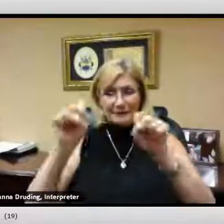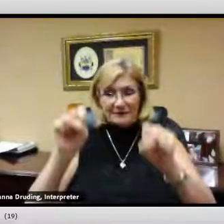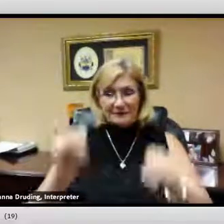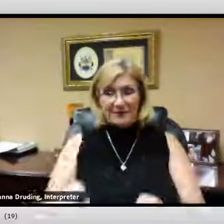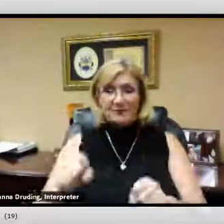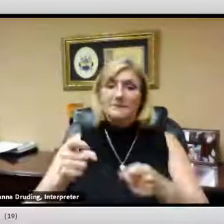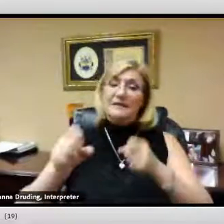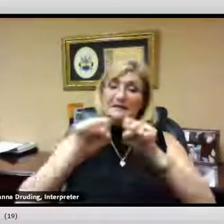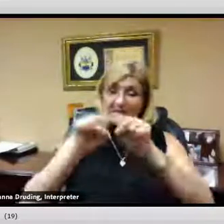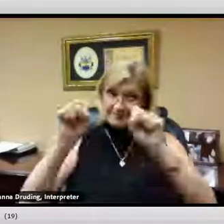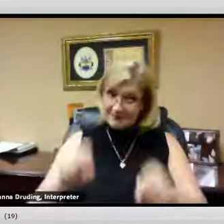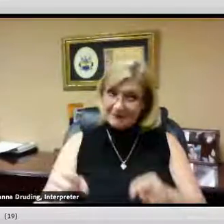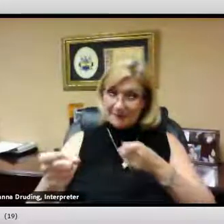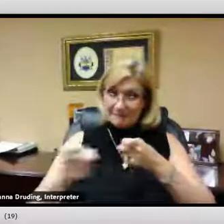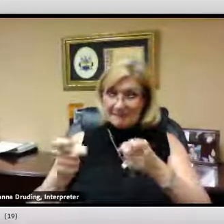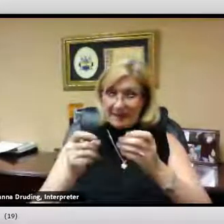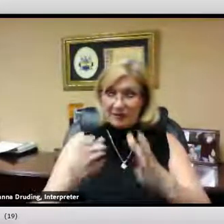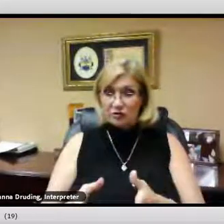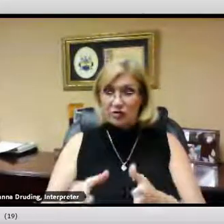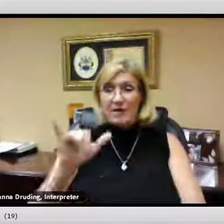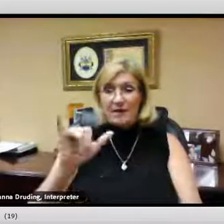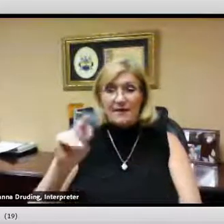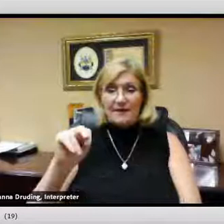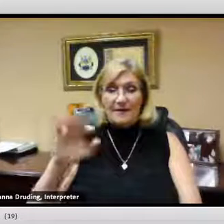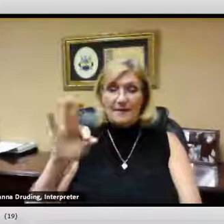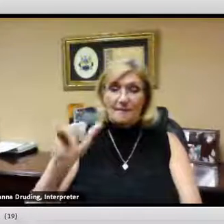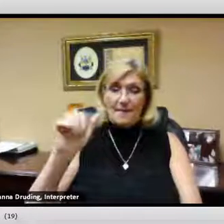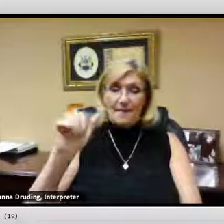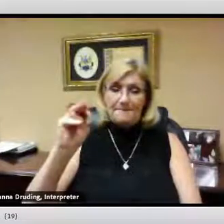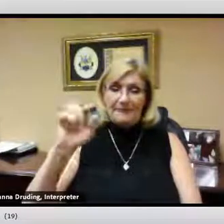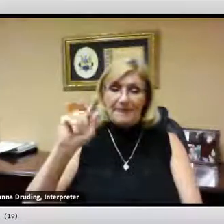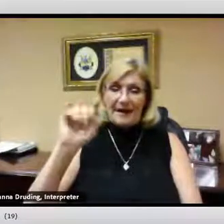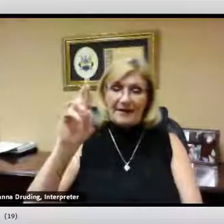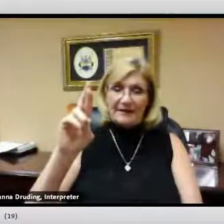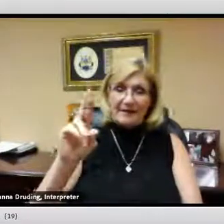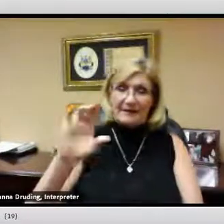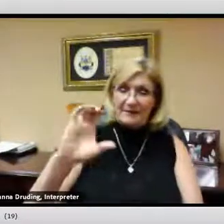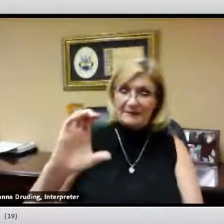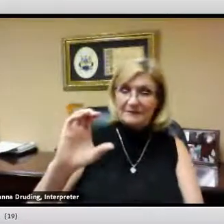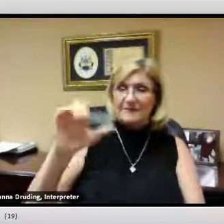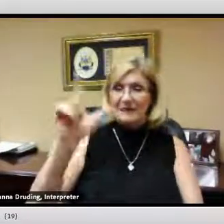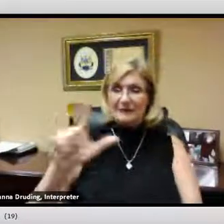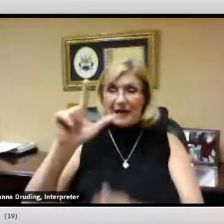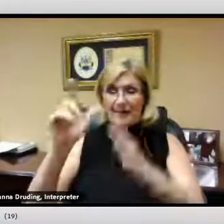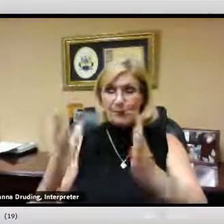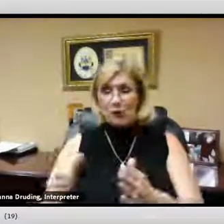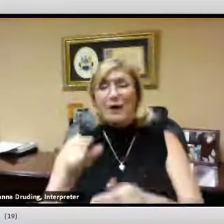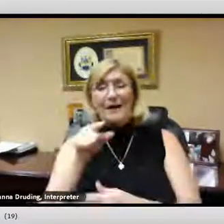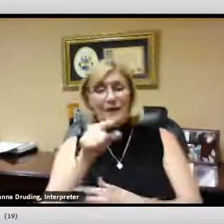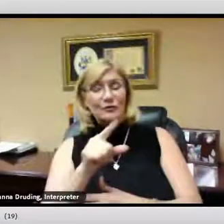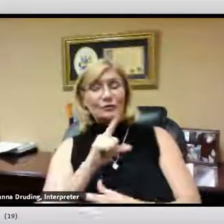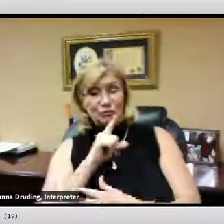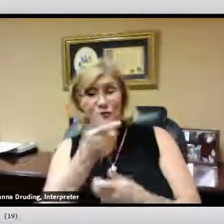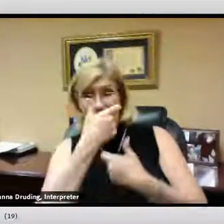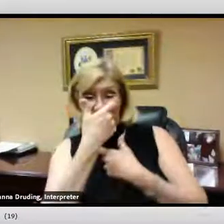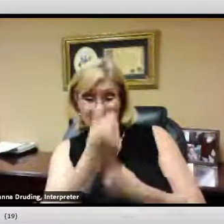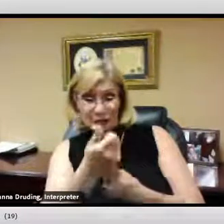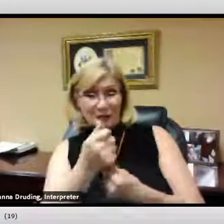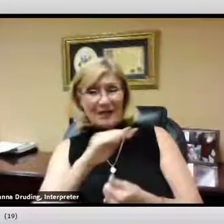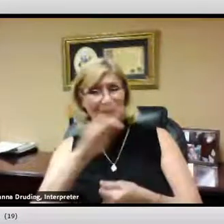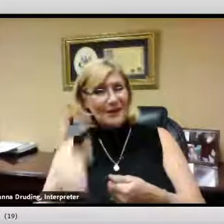Systems Manager, Informatics Librarian. And this is kind of a new field, and it's not something I would have thought of as a